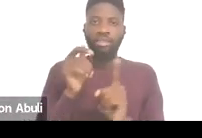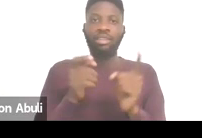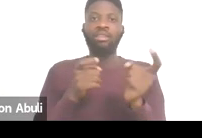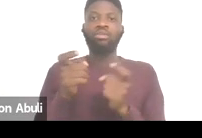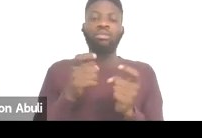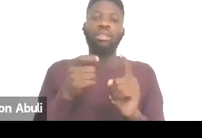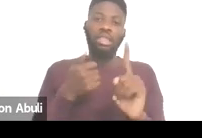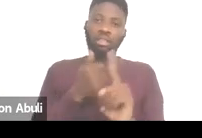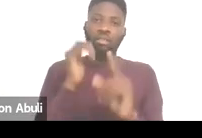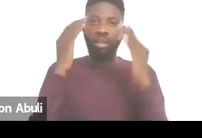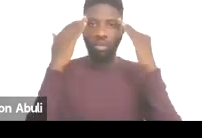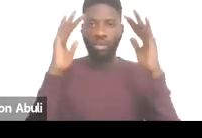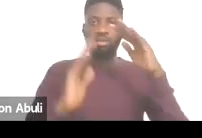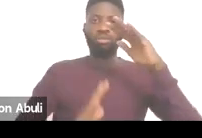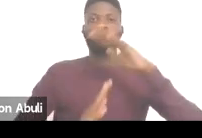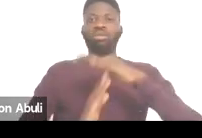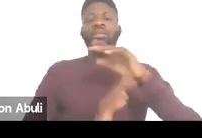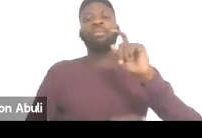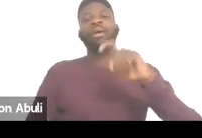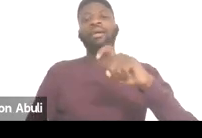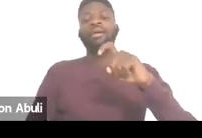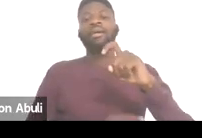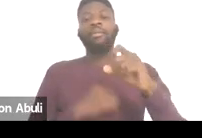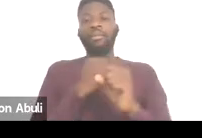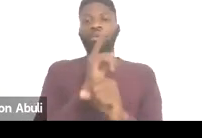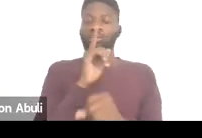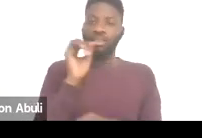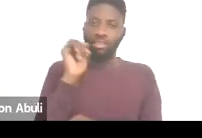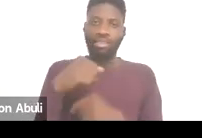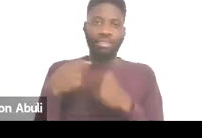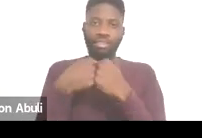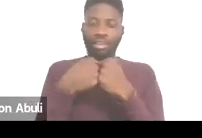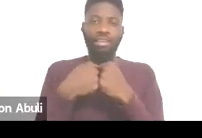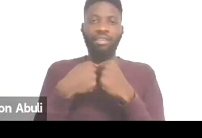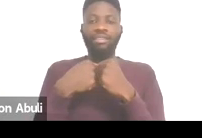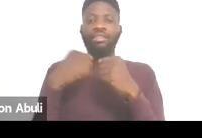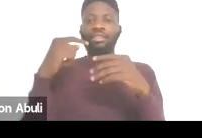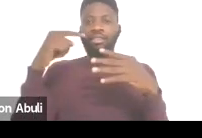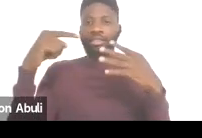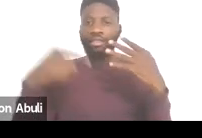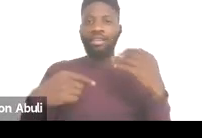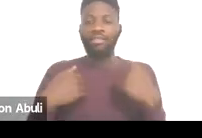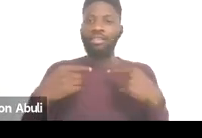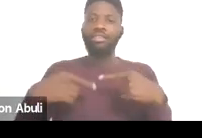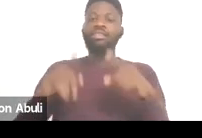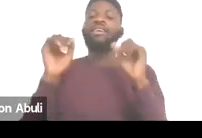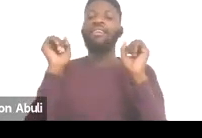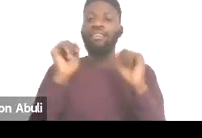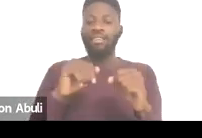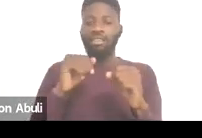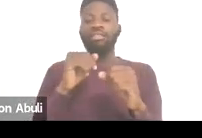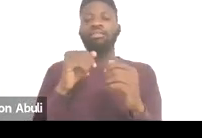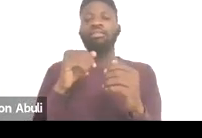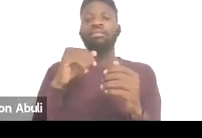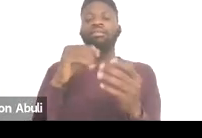self-awareness at the highest level, to ensure that despite this challenge, you actually can stand beyond that, and you can take it as